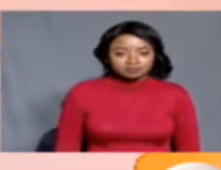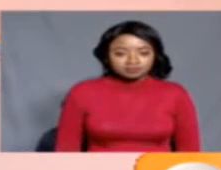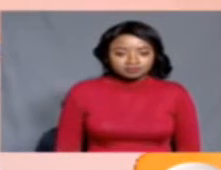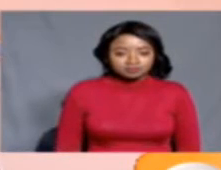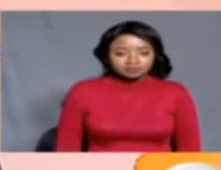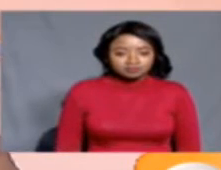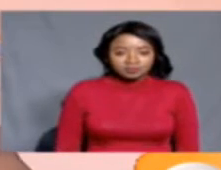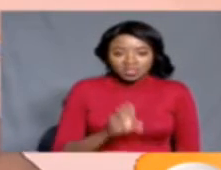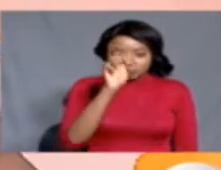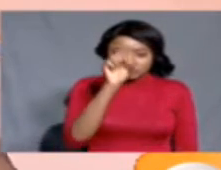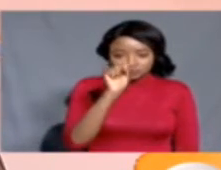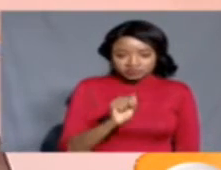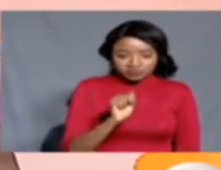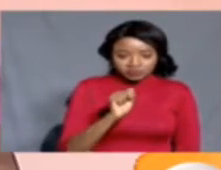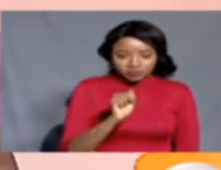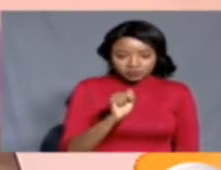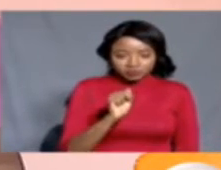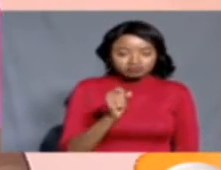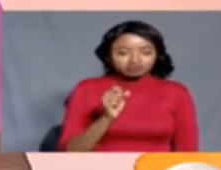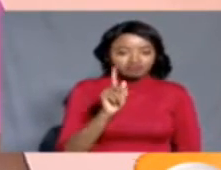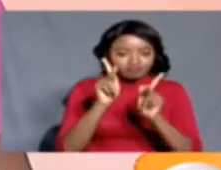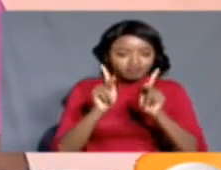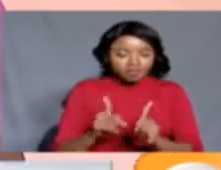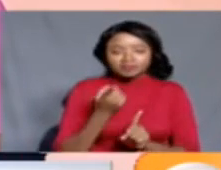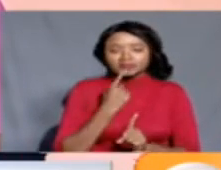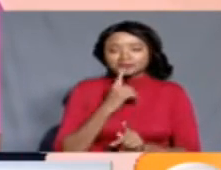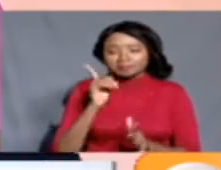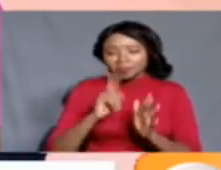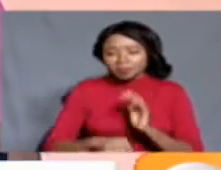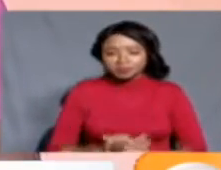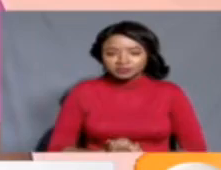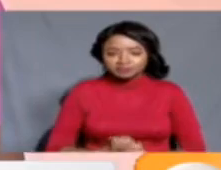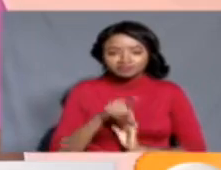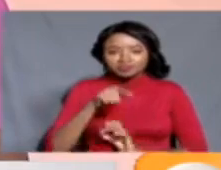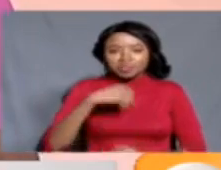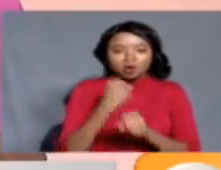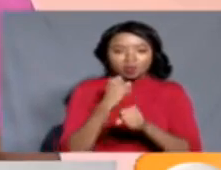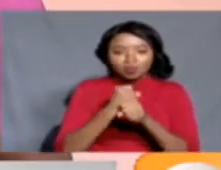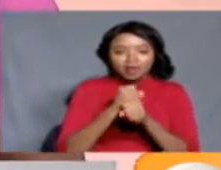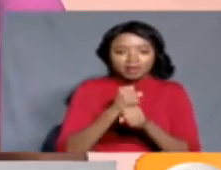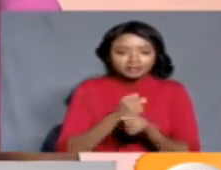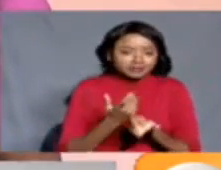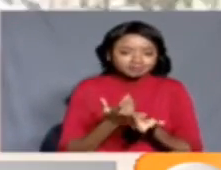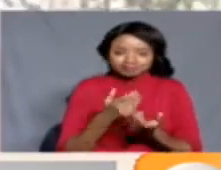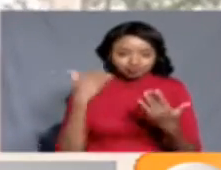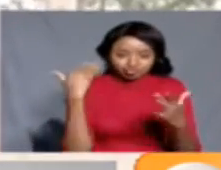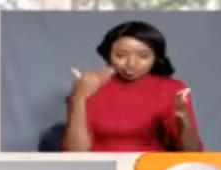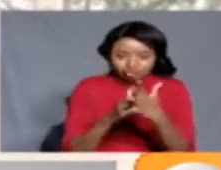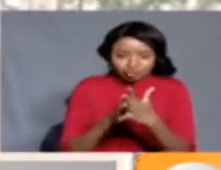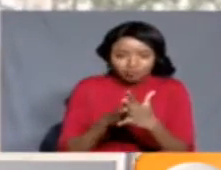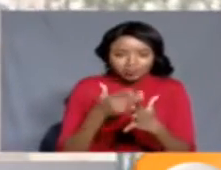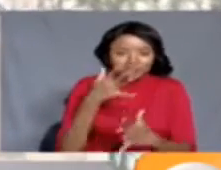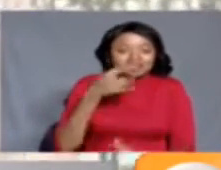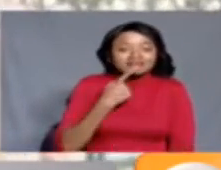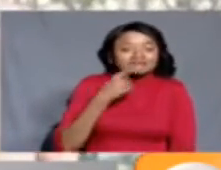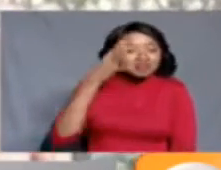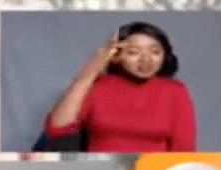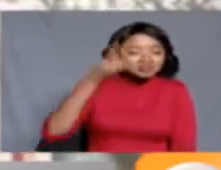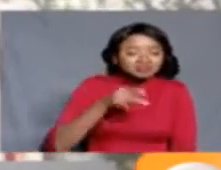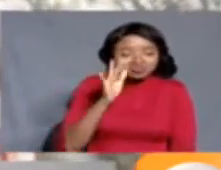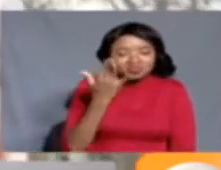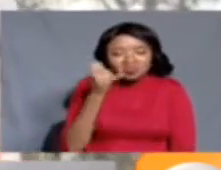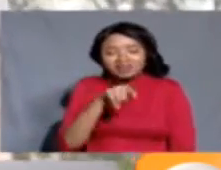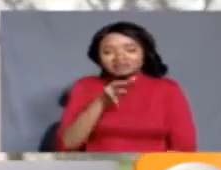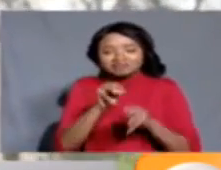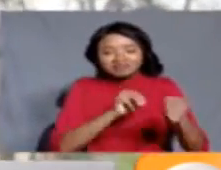And South Nyanza Sugar Factory employees have once again downed their tools. The employees said the decision was made after the management failed to honor its